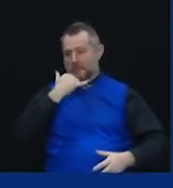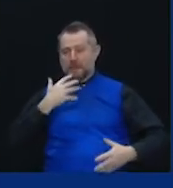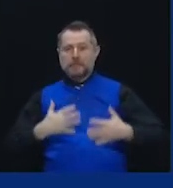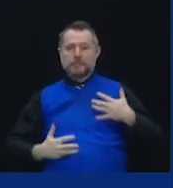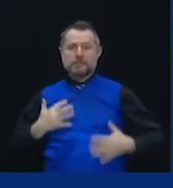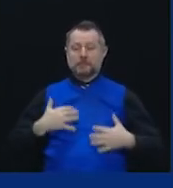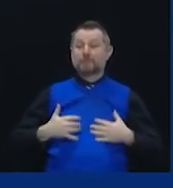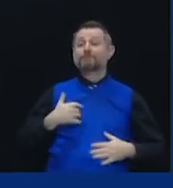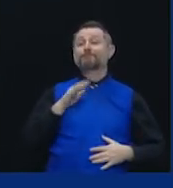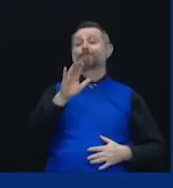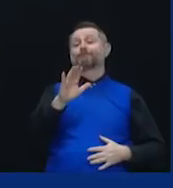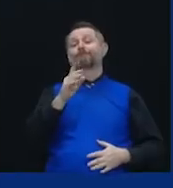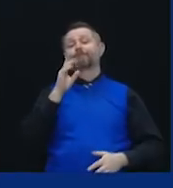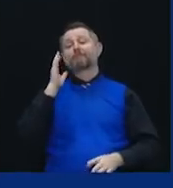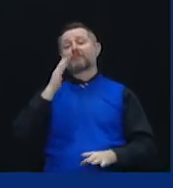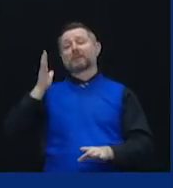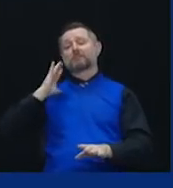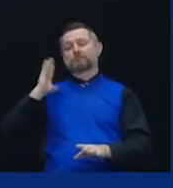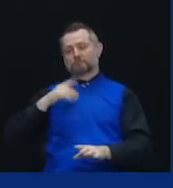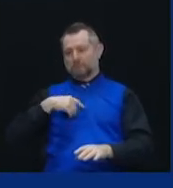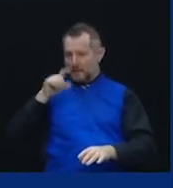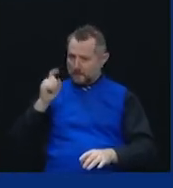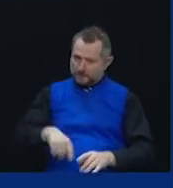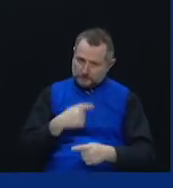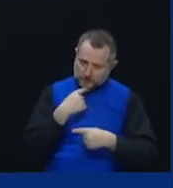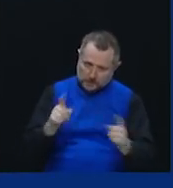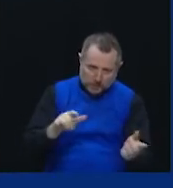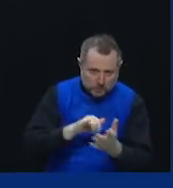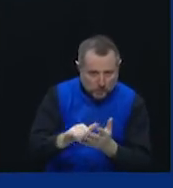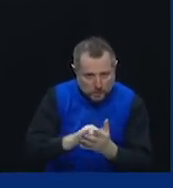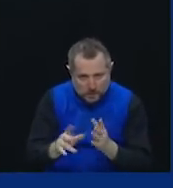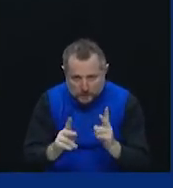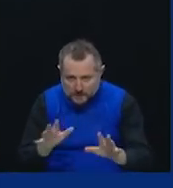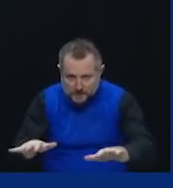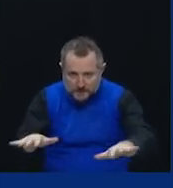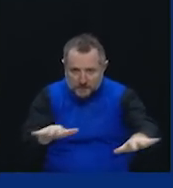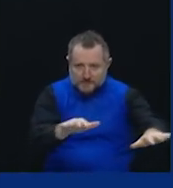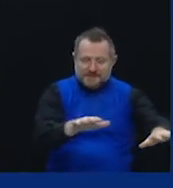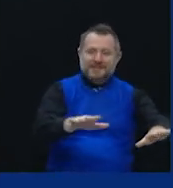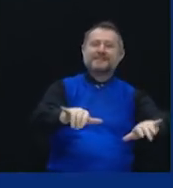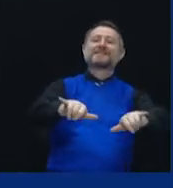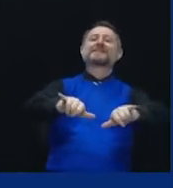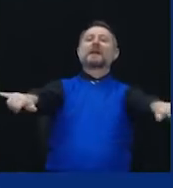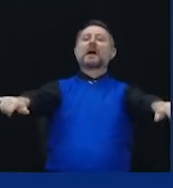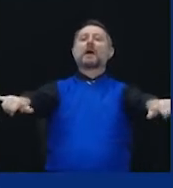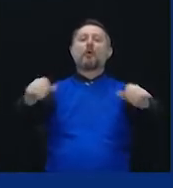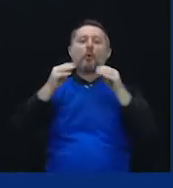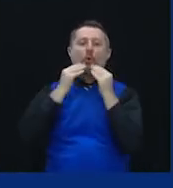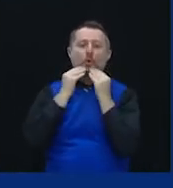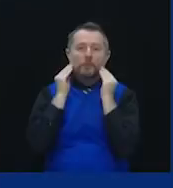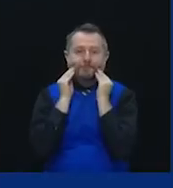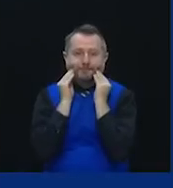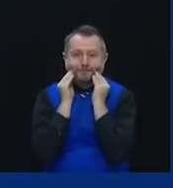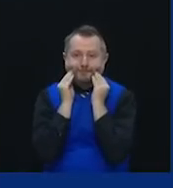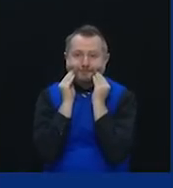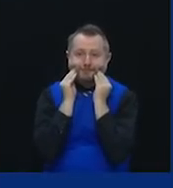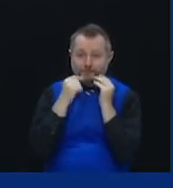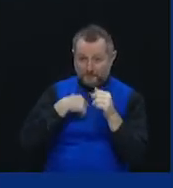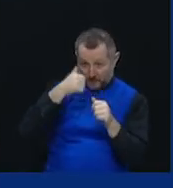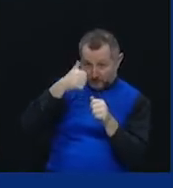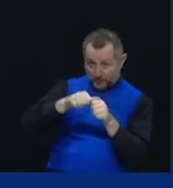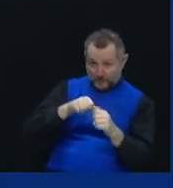was when I had to say to the people of New York, stay home. I issued the stay home